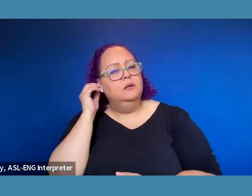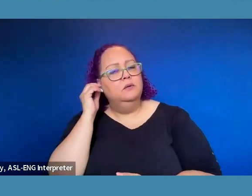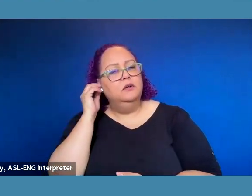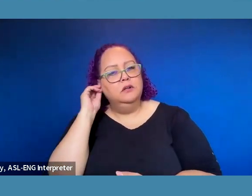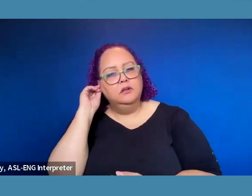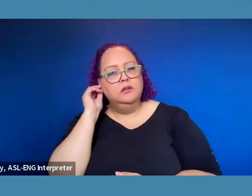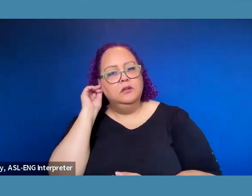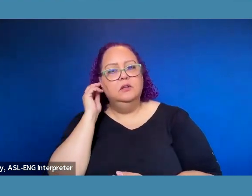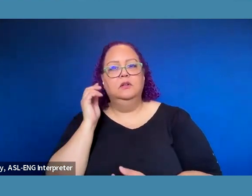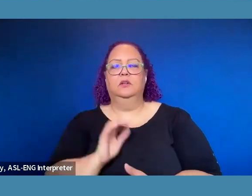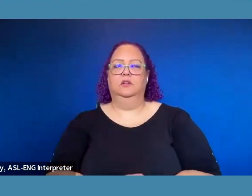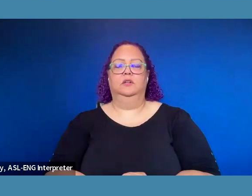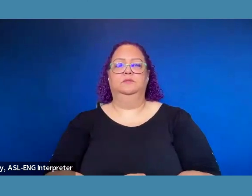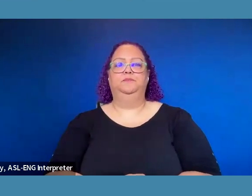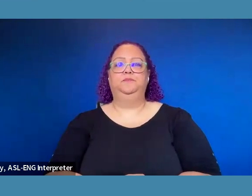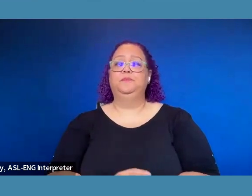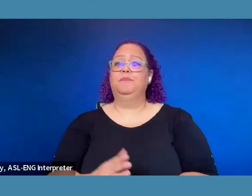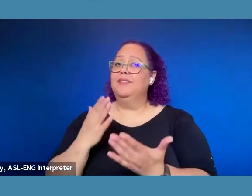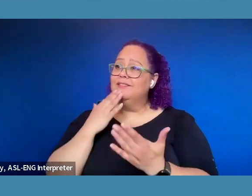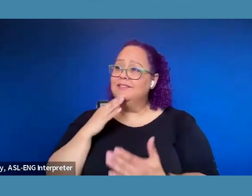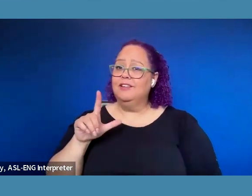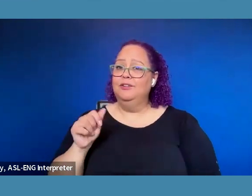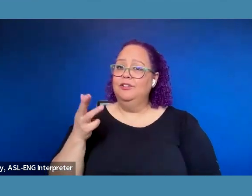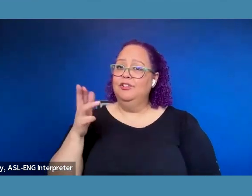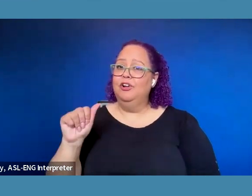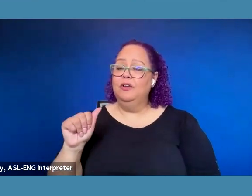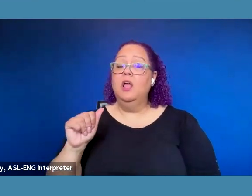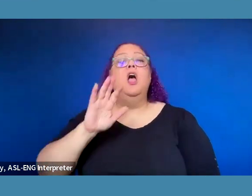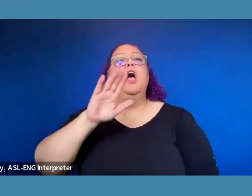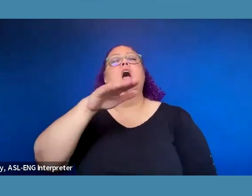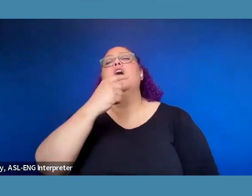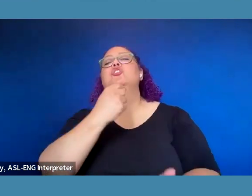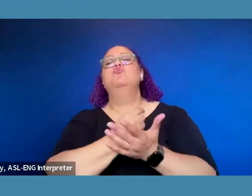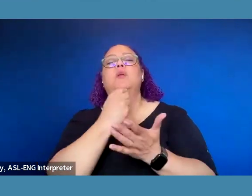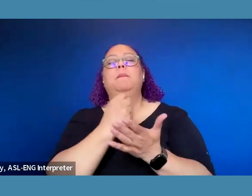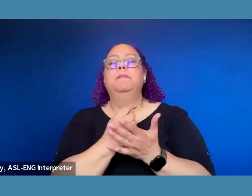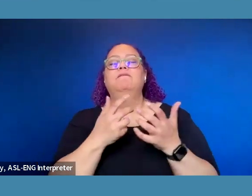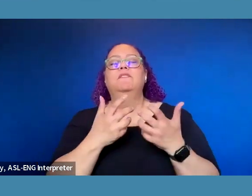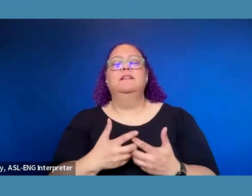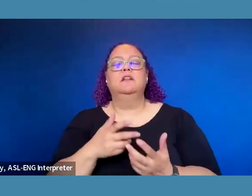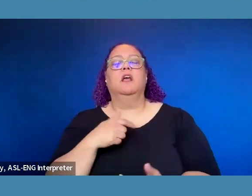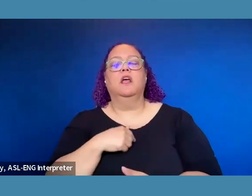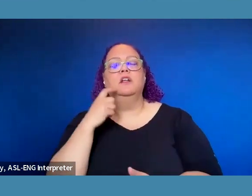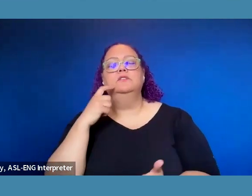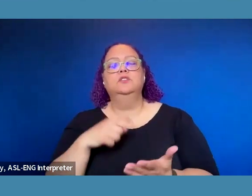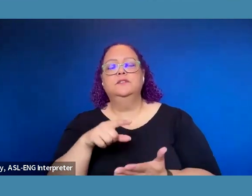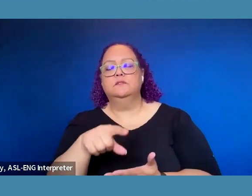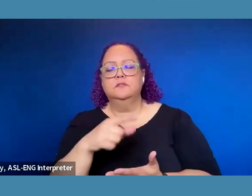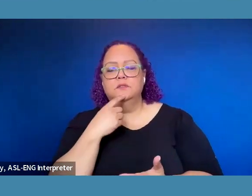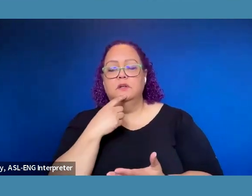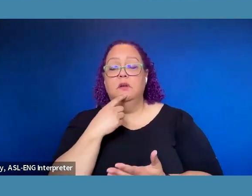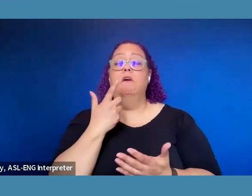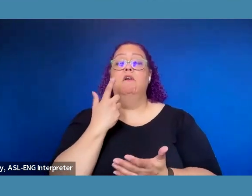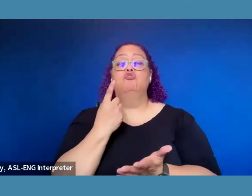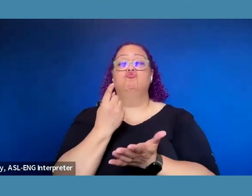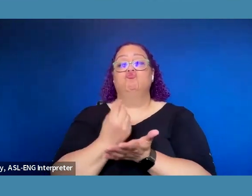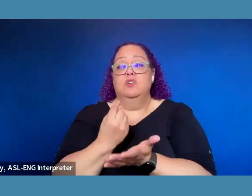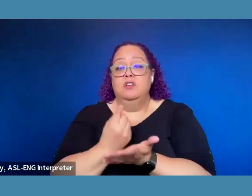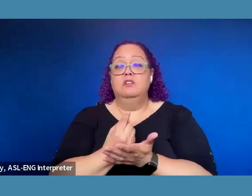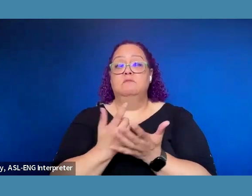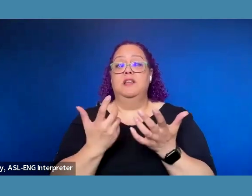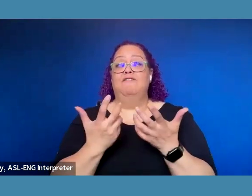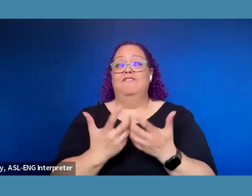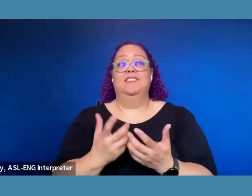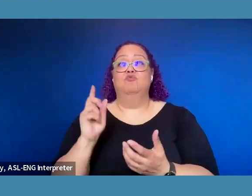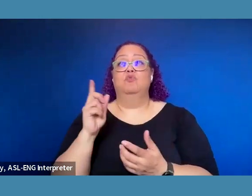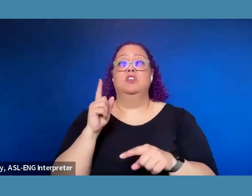Thank you, Laura. In treatment facilities, I saw in treatment facilities that you can't leave. Yeah,